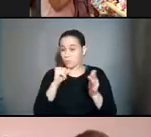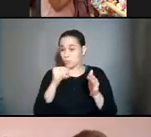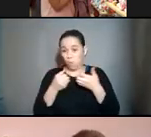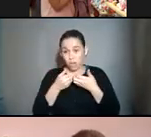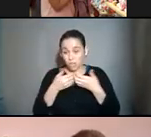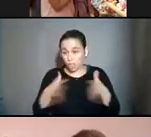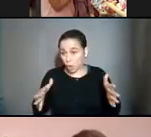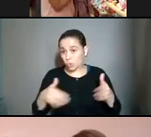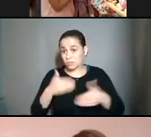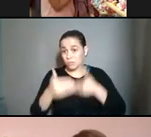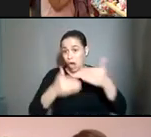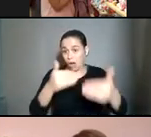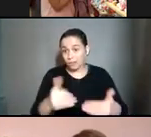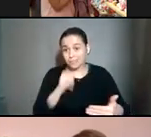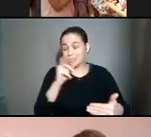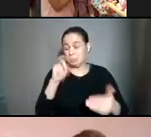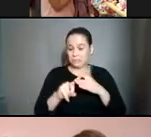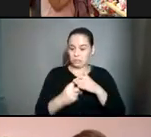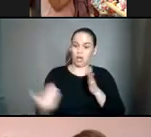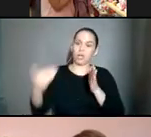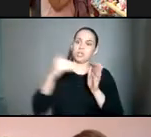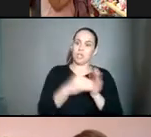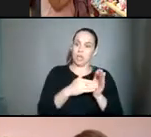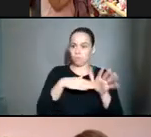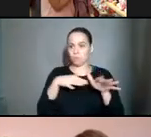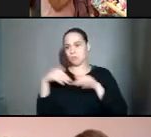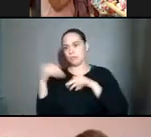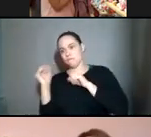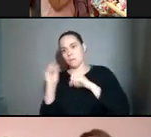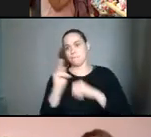they don't have to start back at the beginning, they simply click on the X